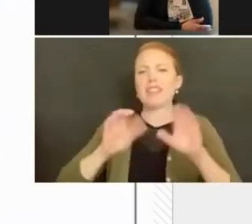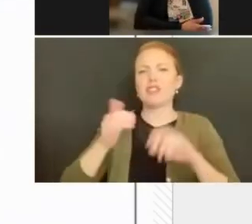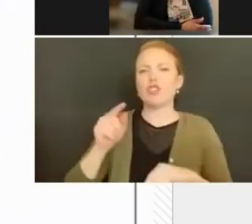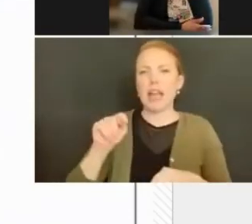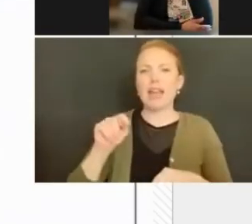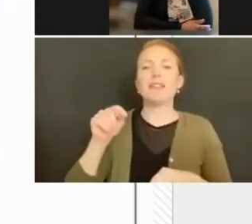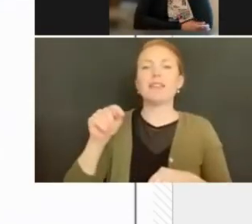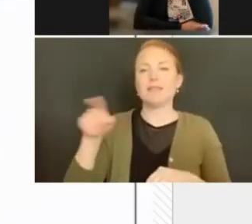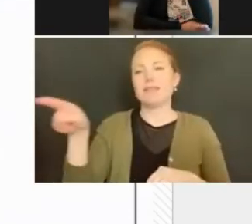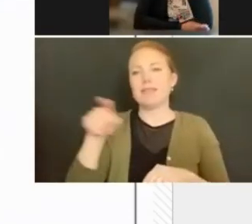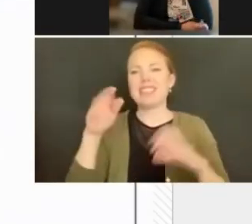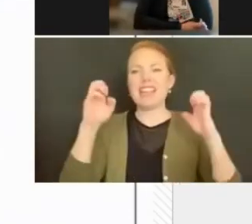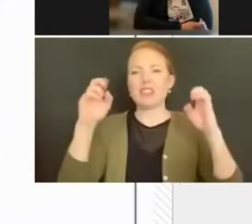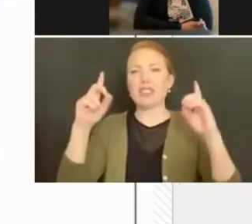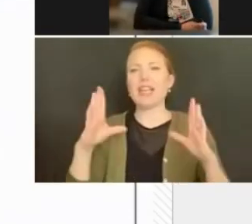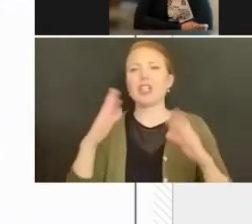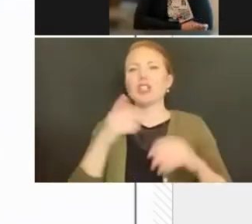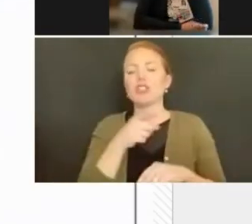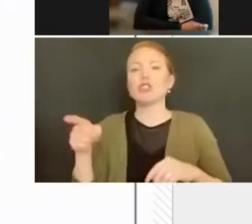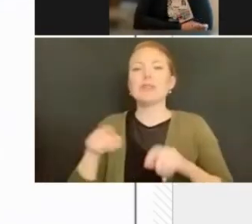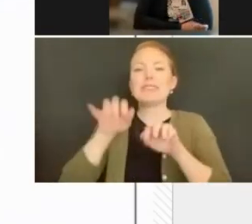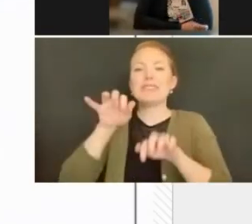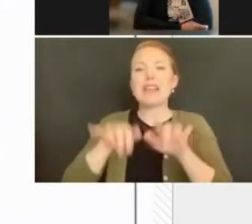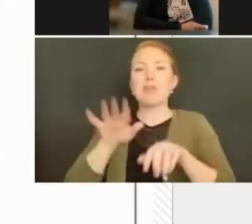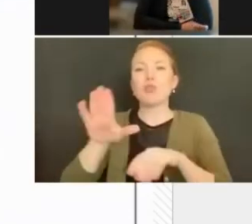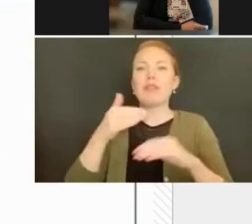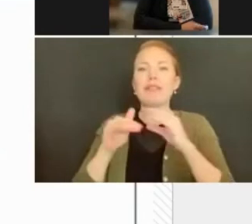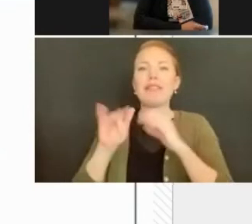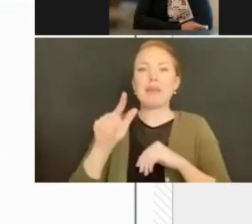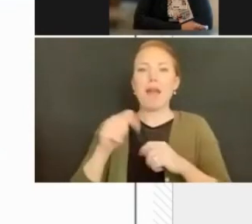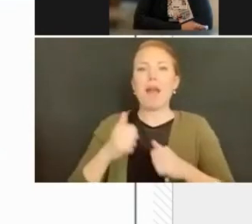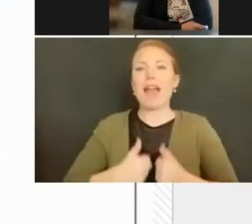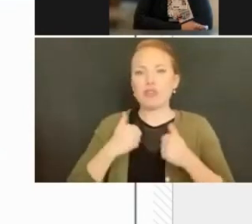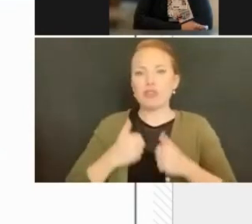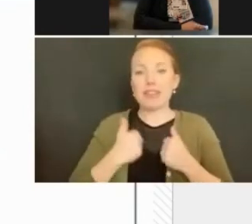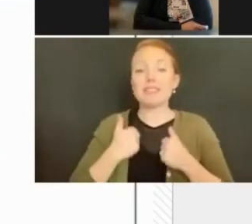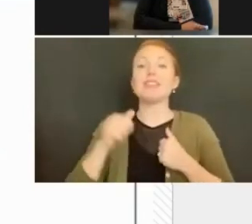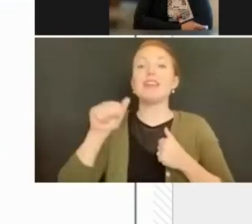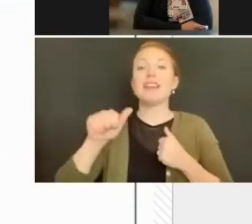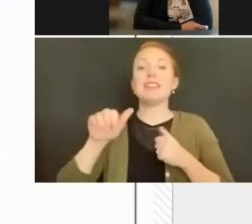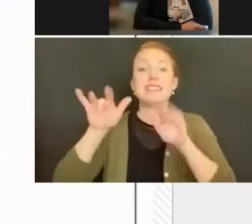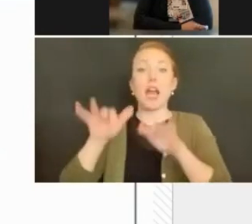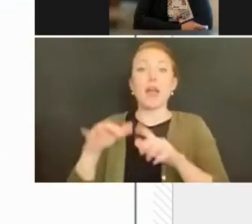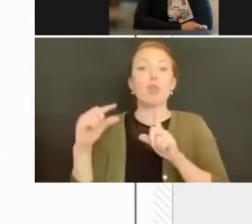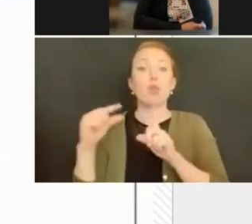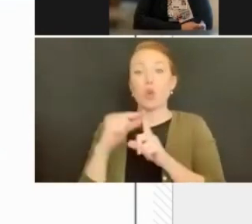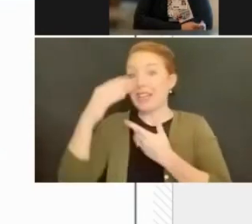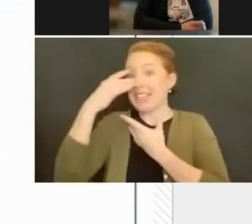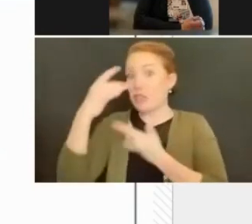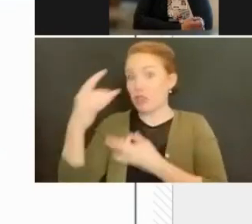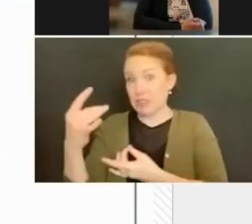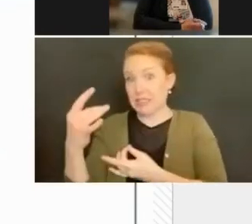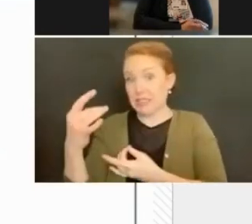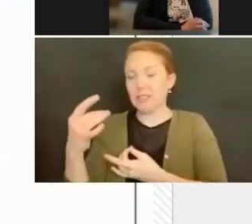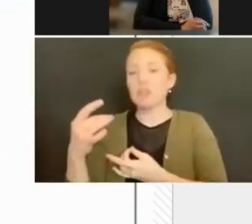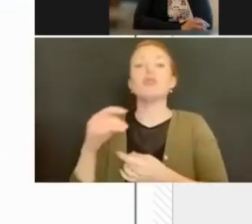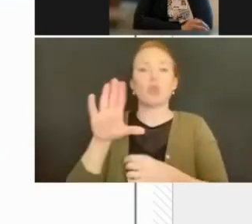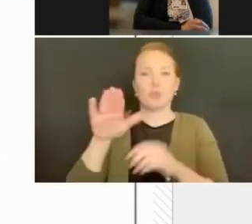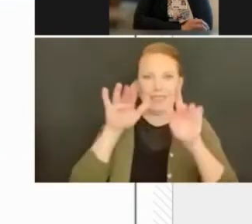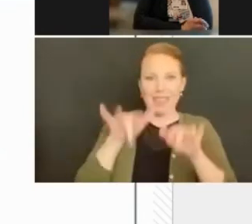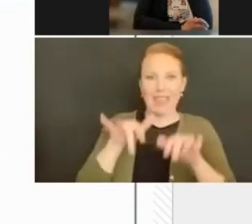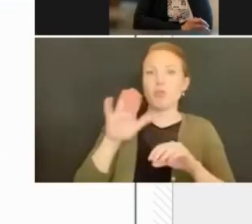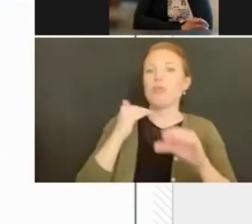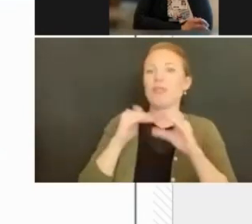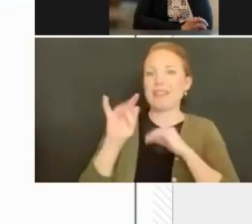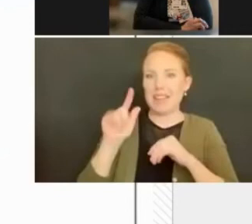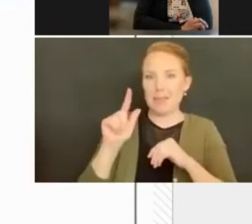in the crowd. You type your email address and the word interested, email address and the word interested, and we will send